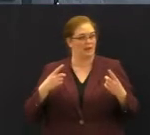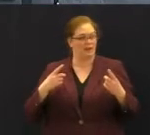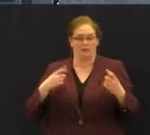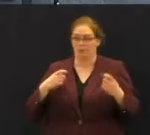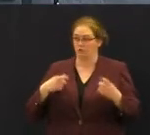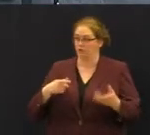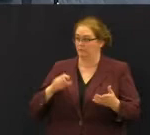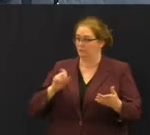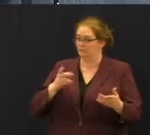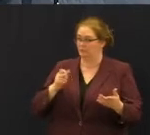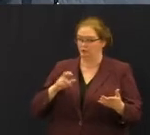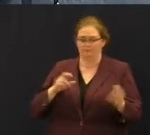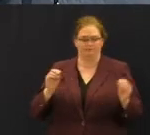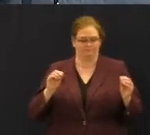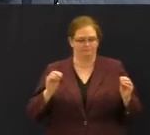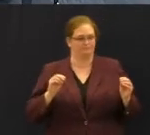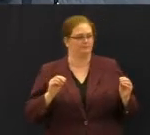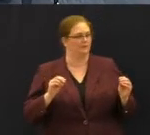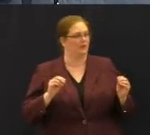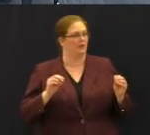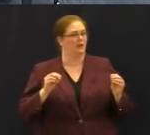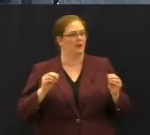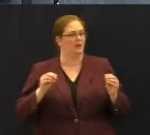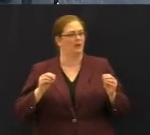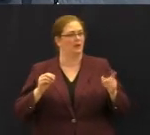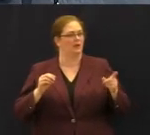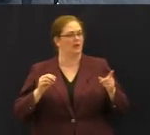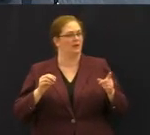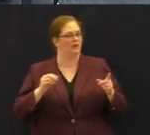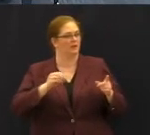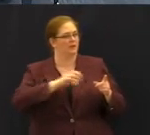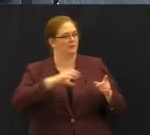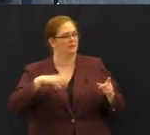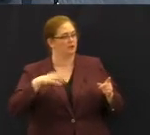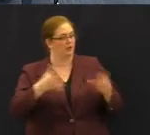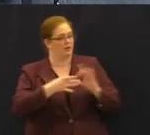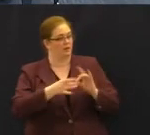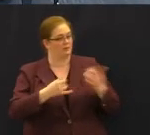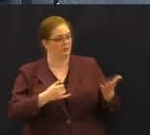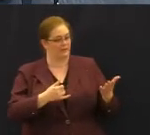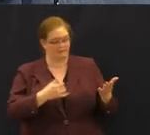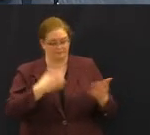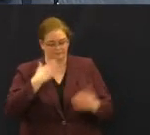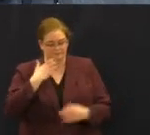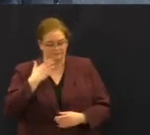Thank you. Commissioner comments. Commissioner DiGirolamo, any comments today?